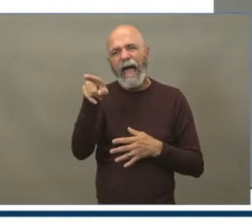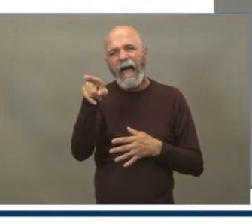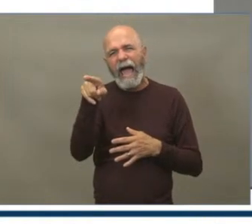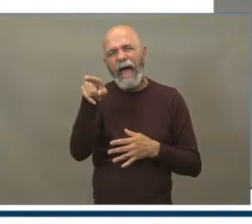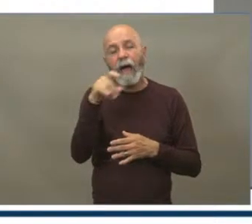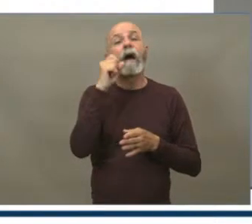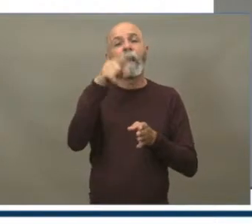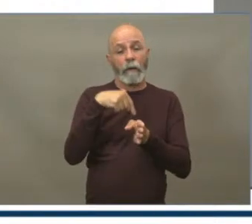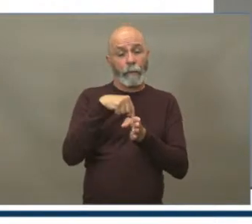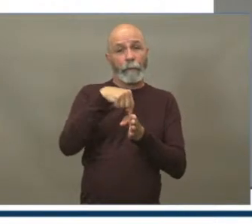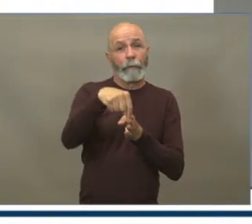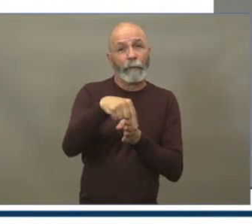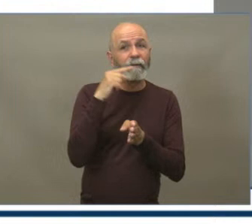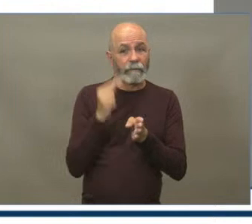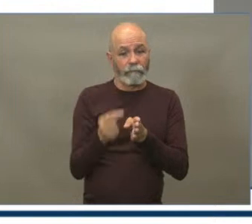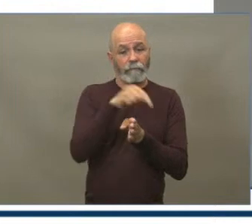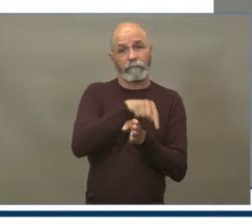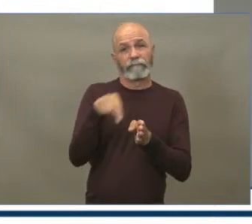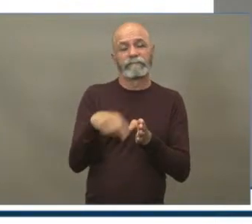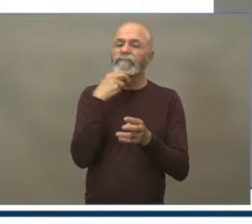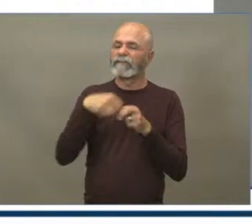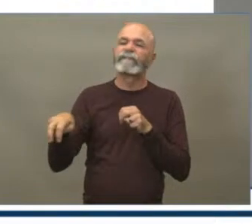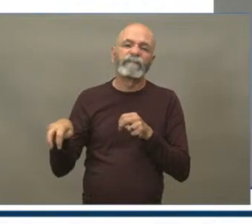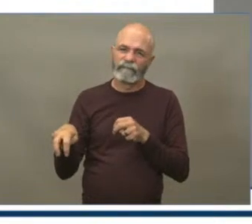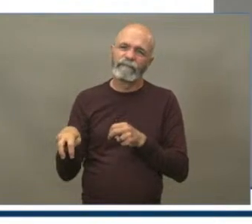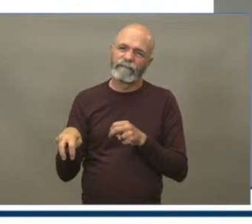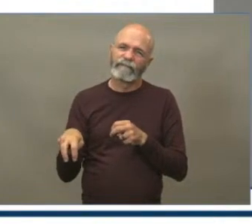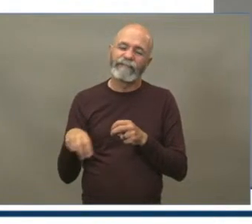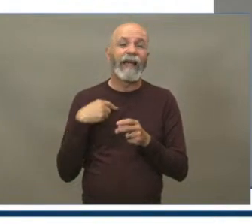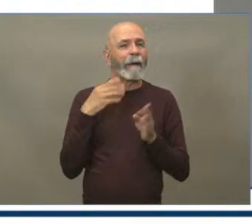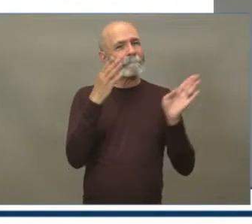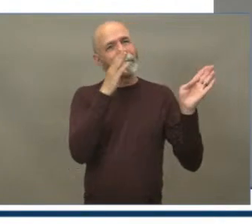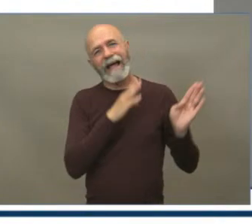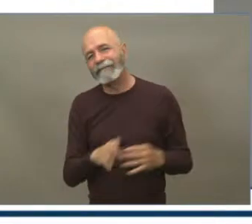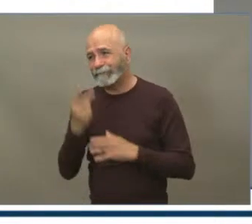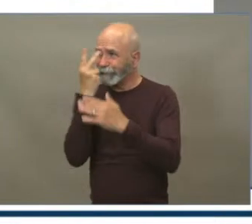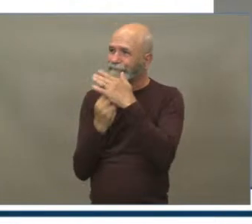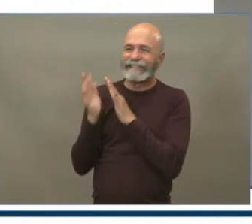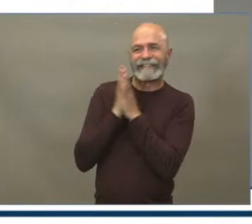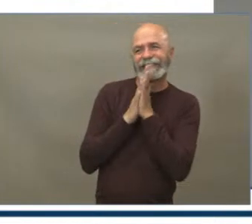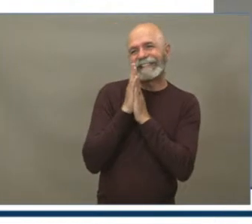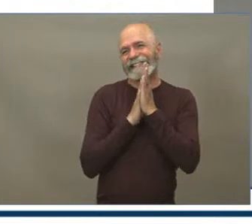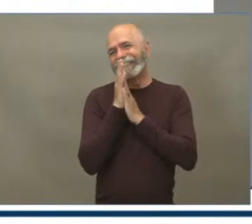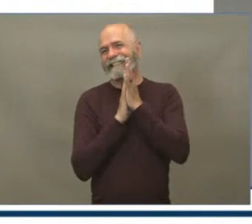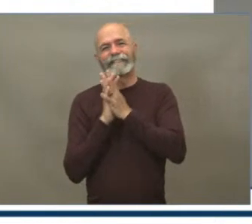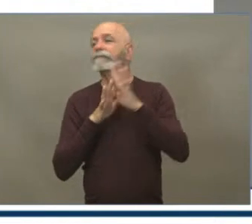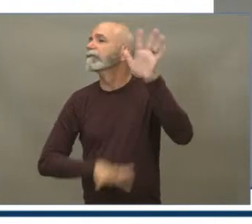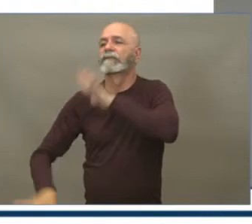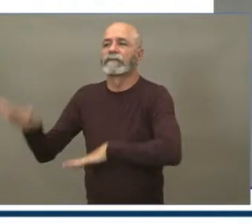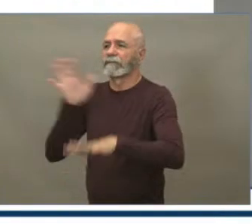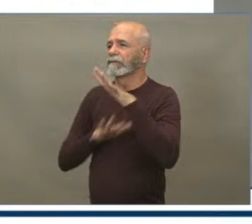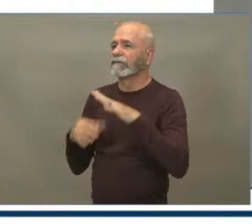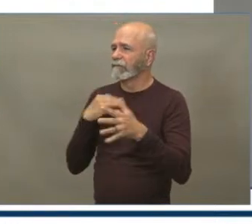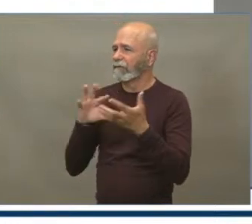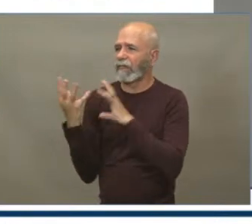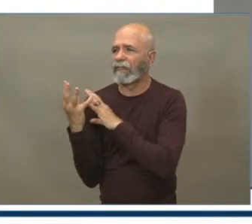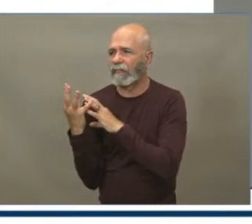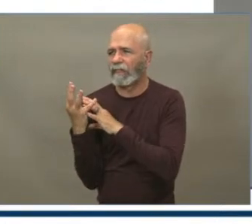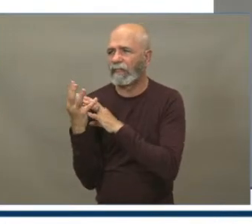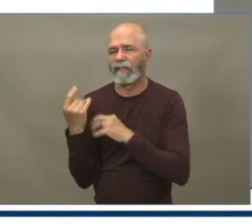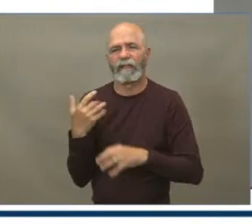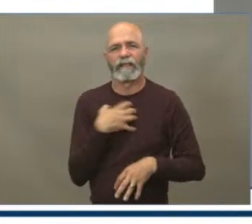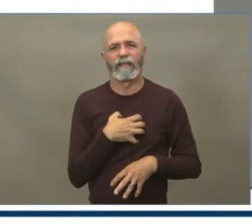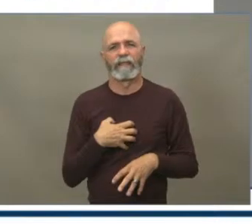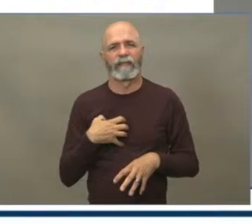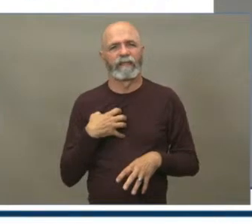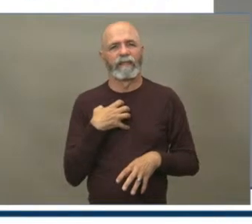no matter what. People have made plans, and those plans are now being significantly disrupted. But we are also